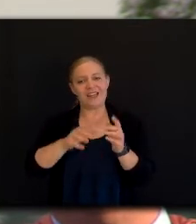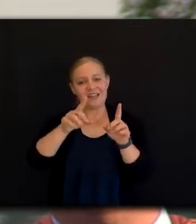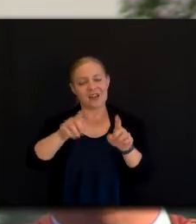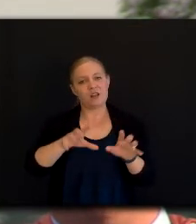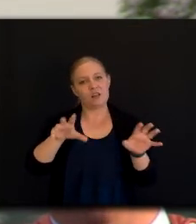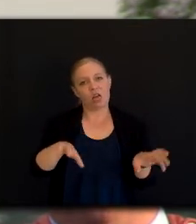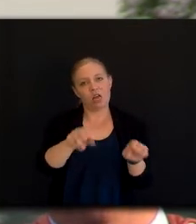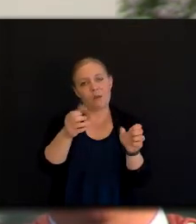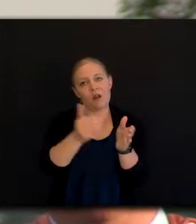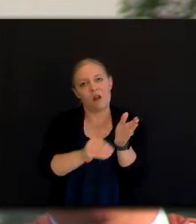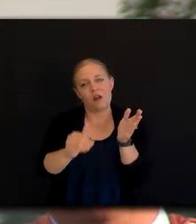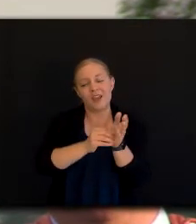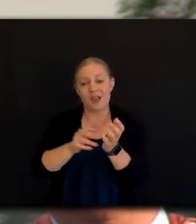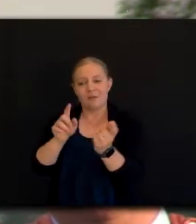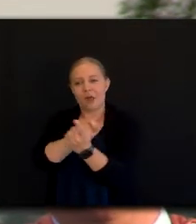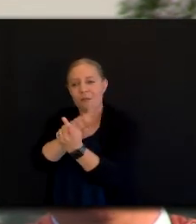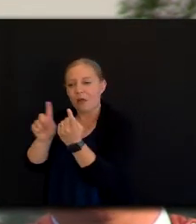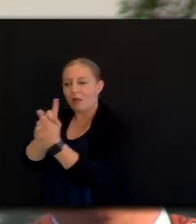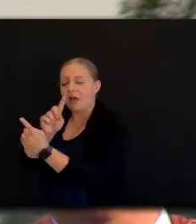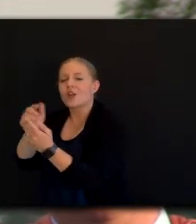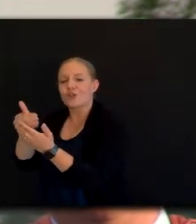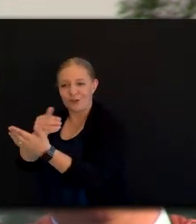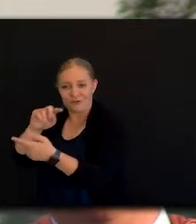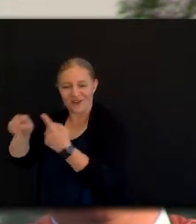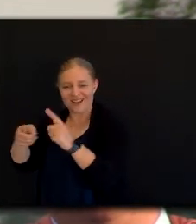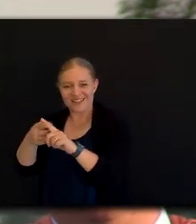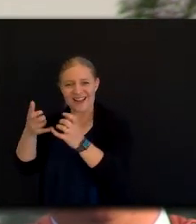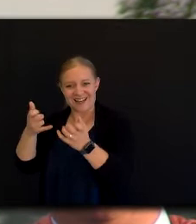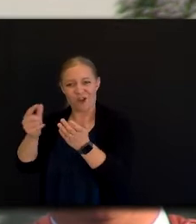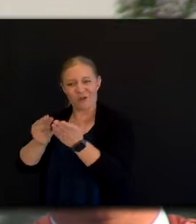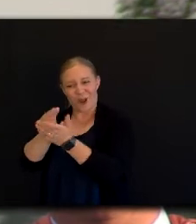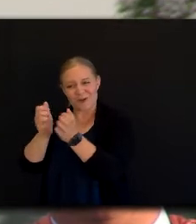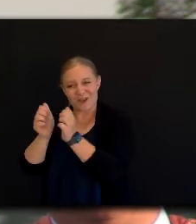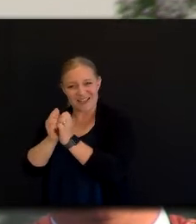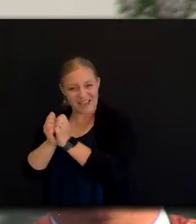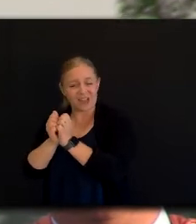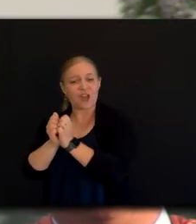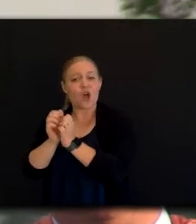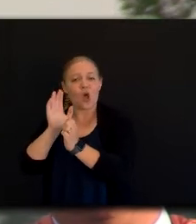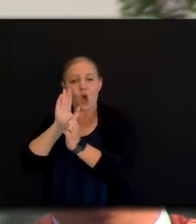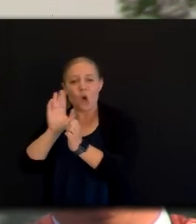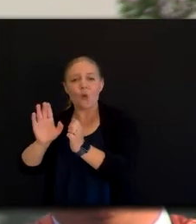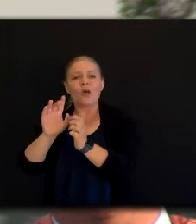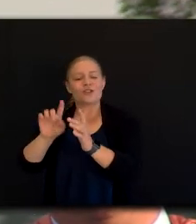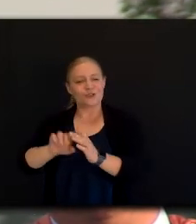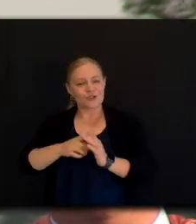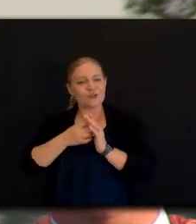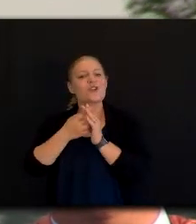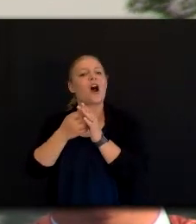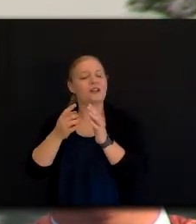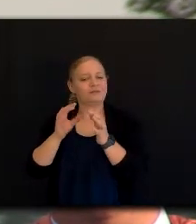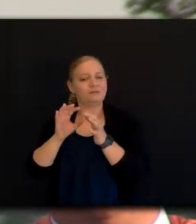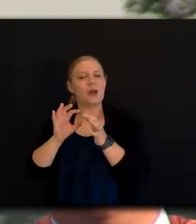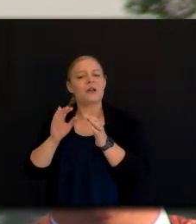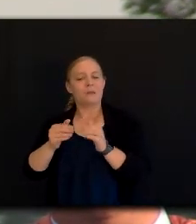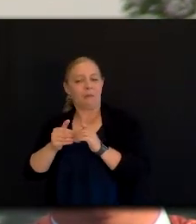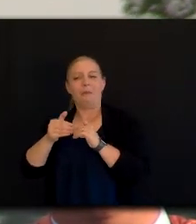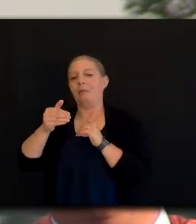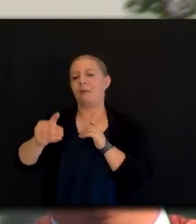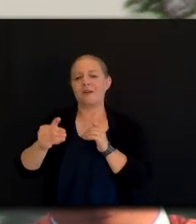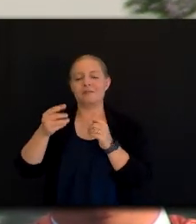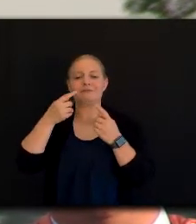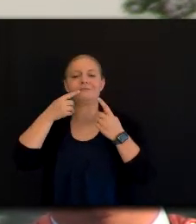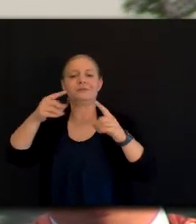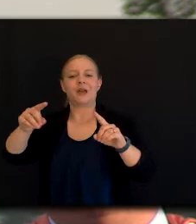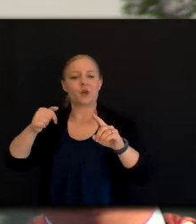new friends, and now we graduate together. But with this bitter departure comes a sense of achievement. We are stepping out of high school,